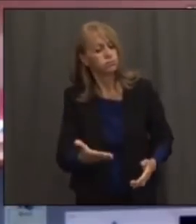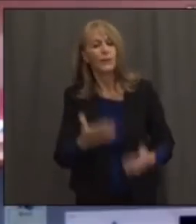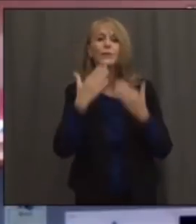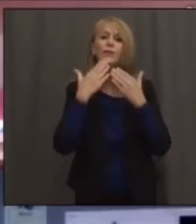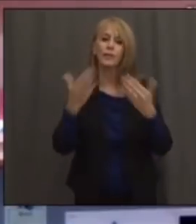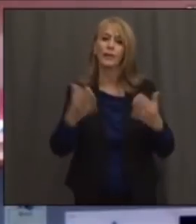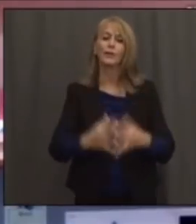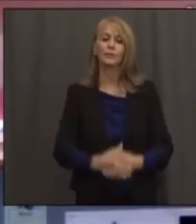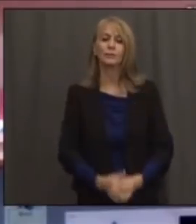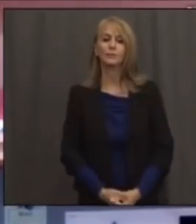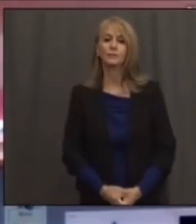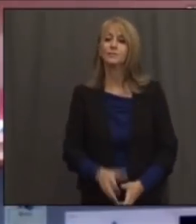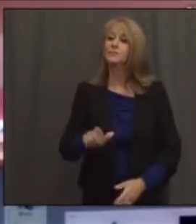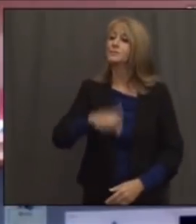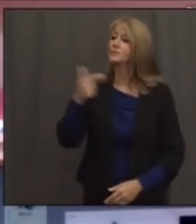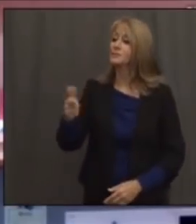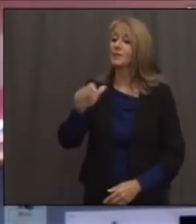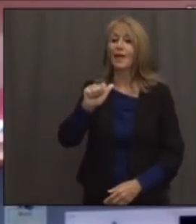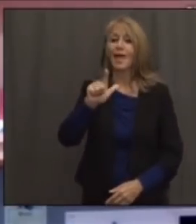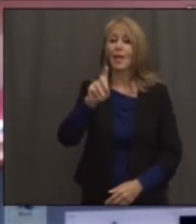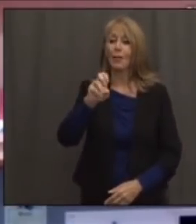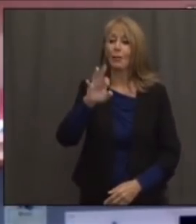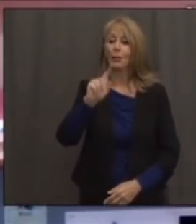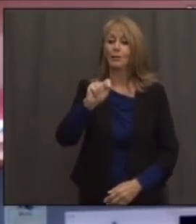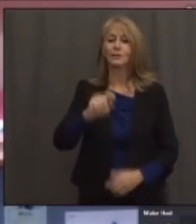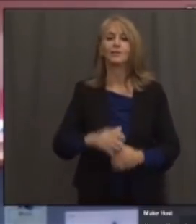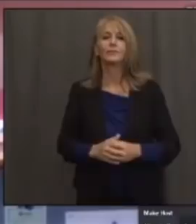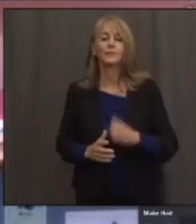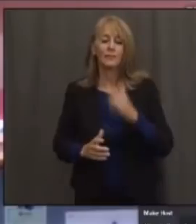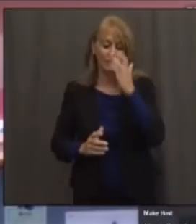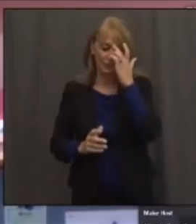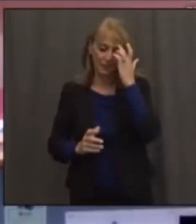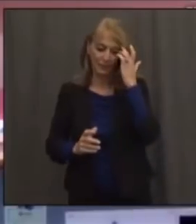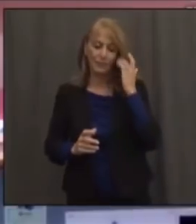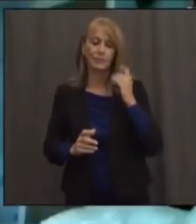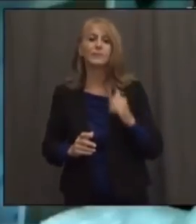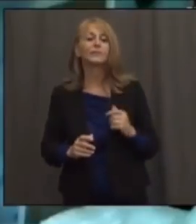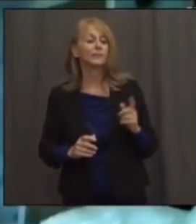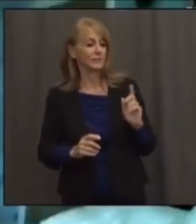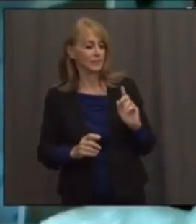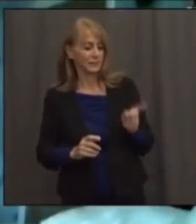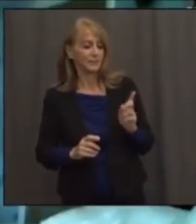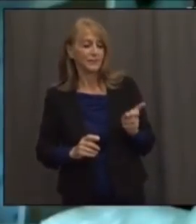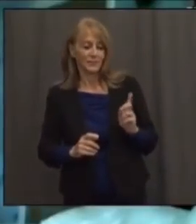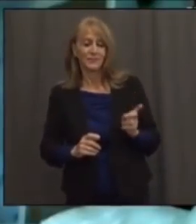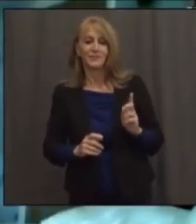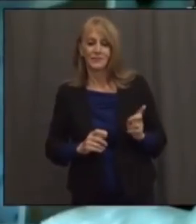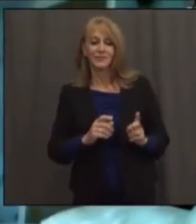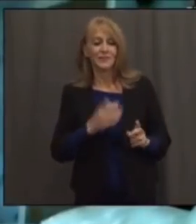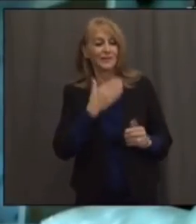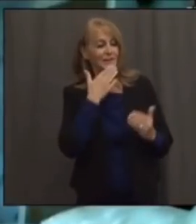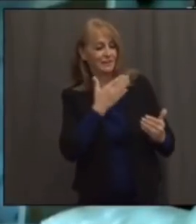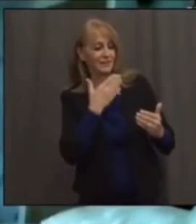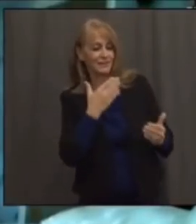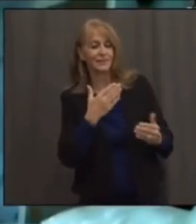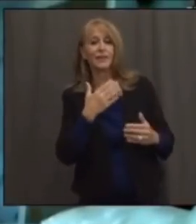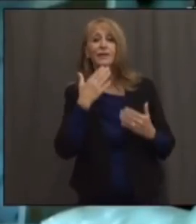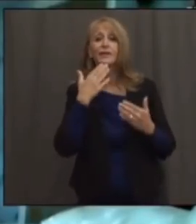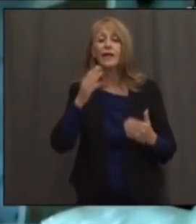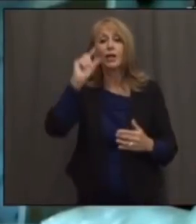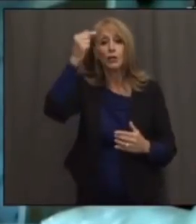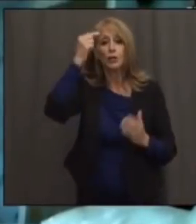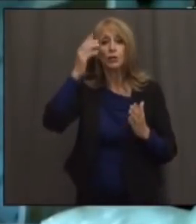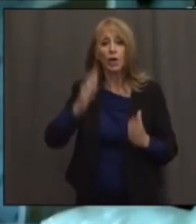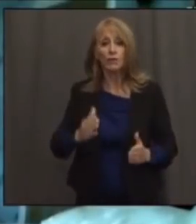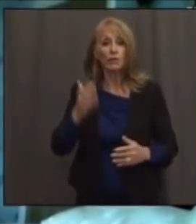thank you. Albert, over to you. Okay, and let me pick up on Indra's words of thanks to you, the governor,